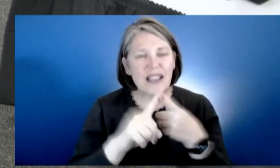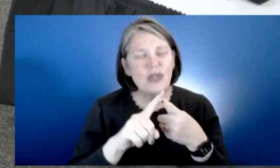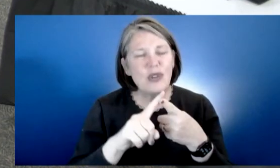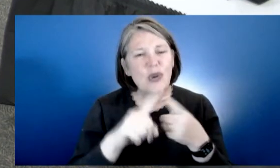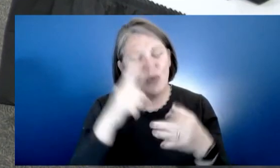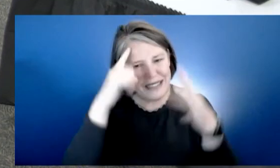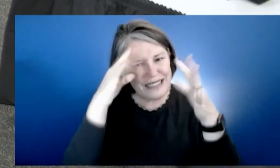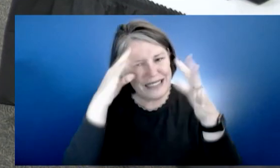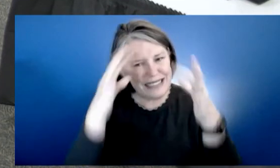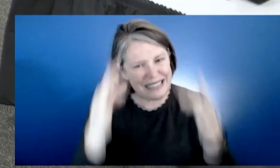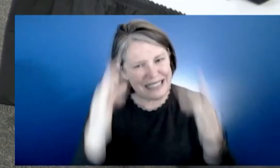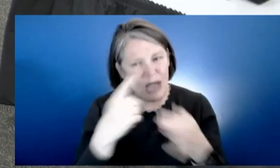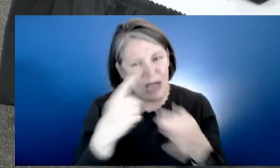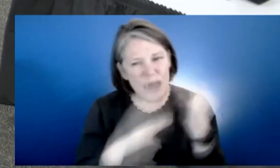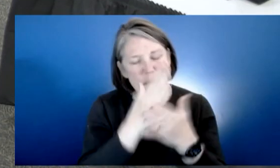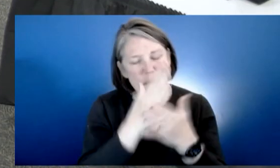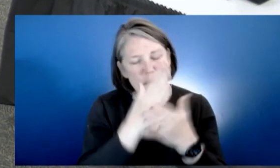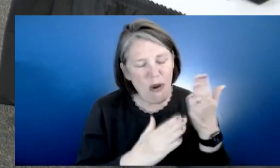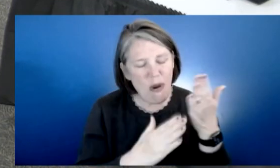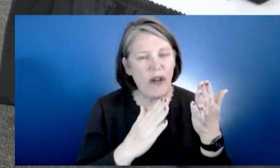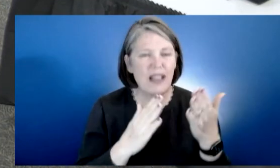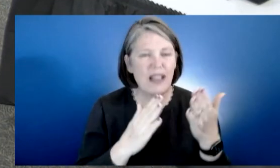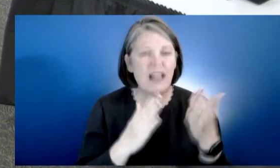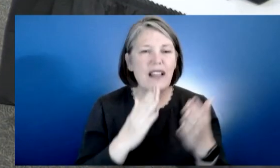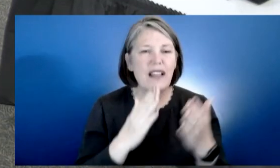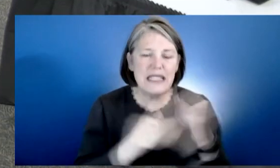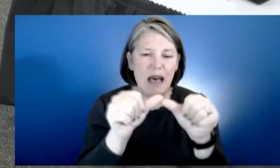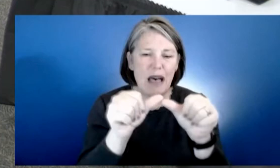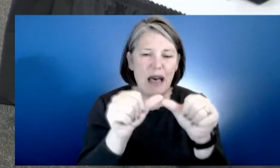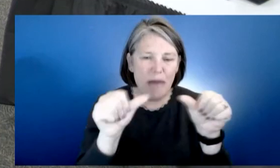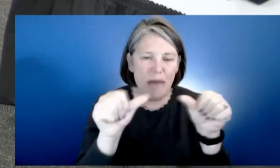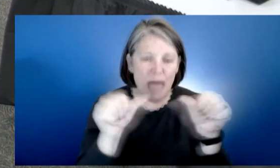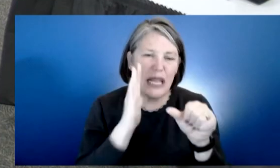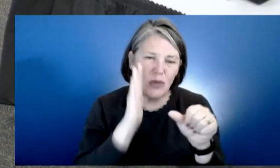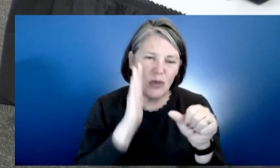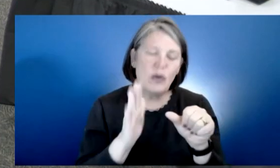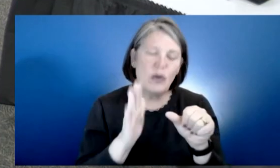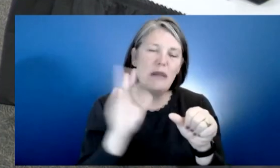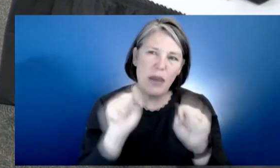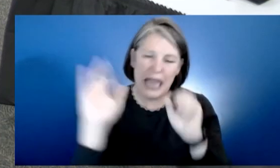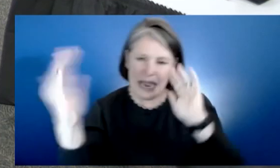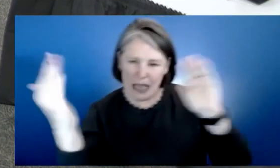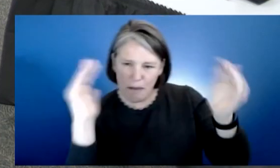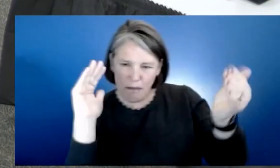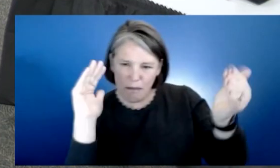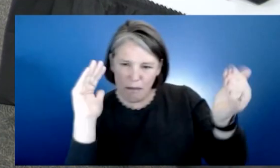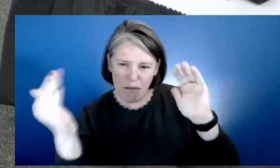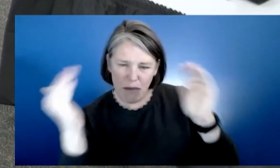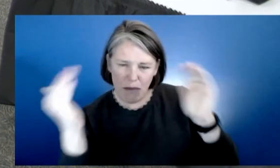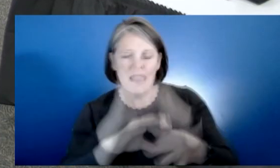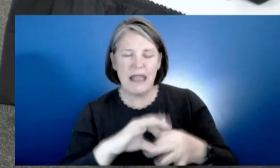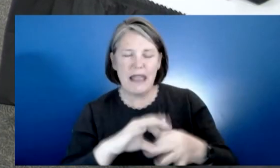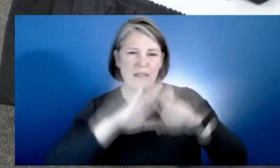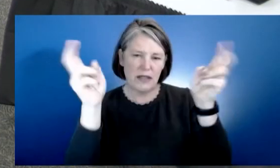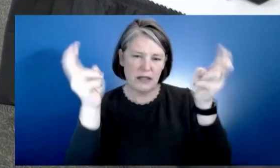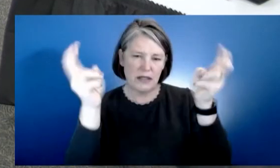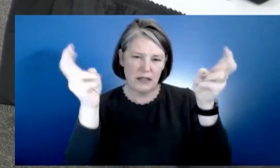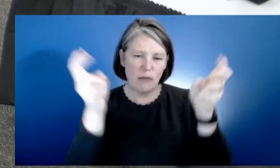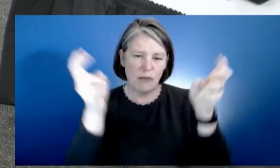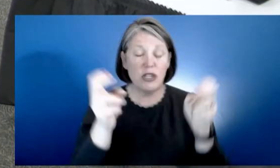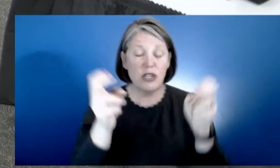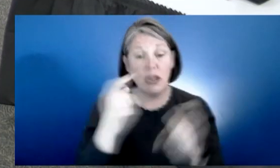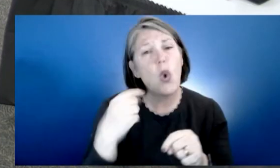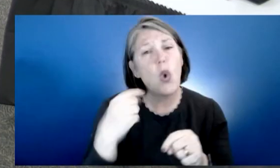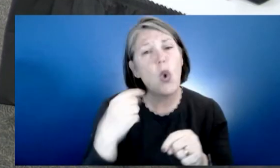assessment. There will be some areas in which we can draw those comparisons based on the subject area, right? And so I do think that has